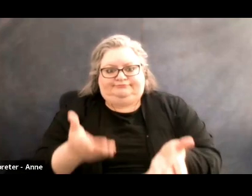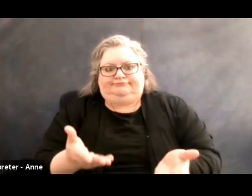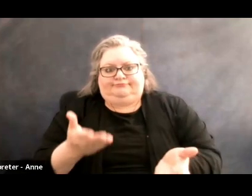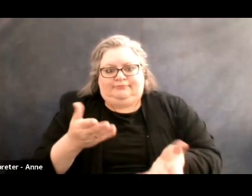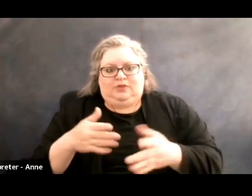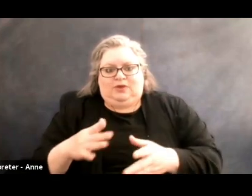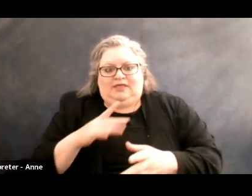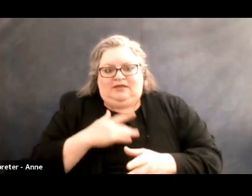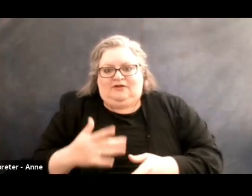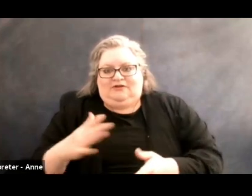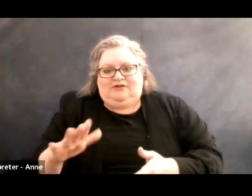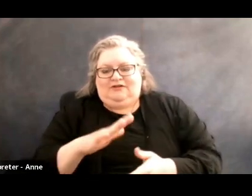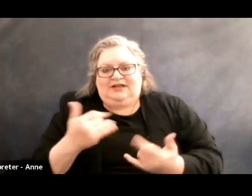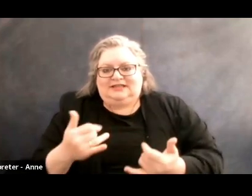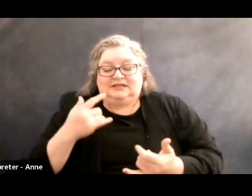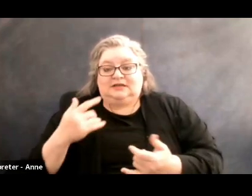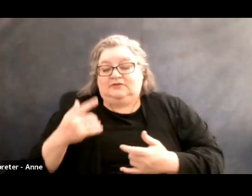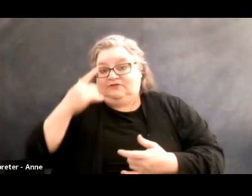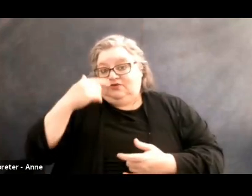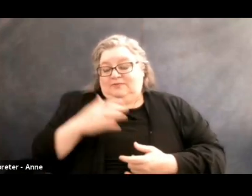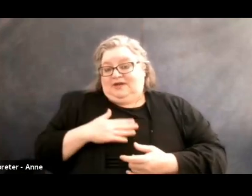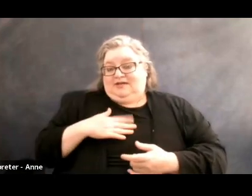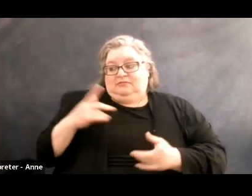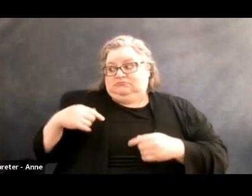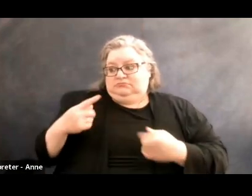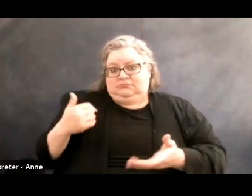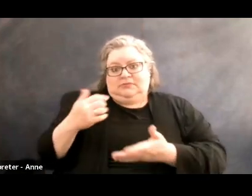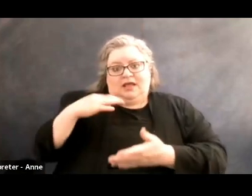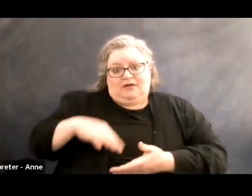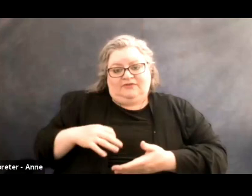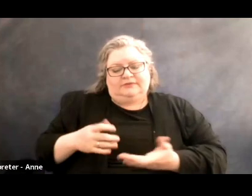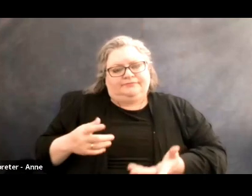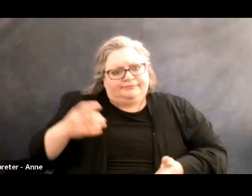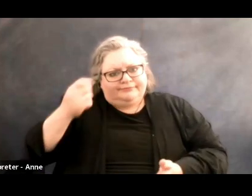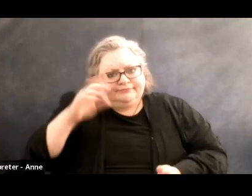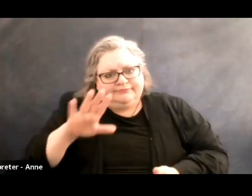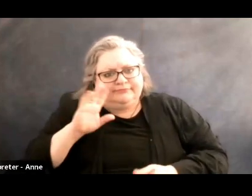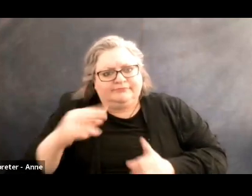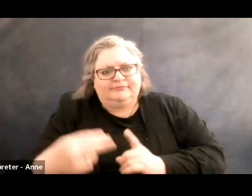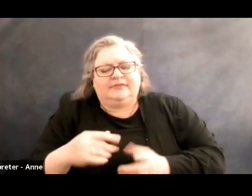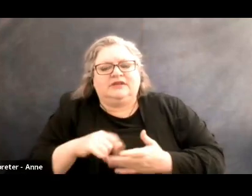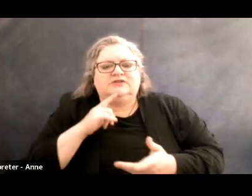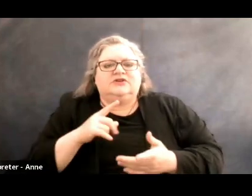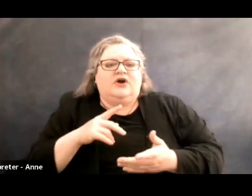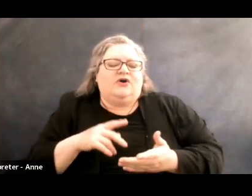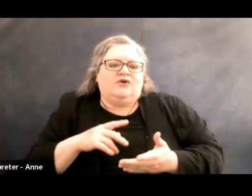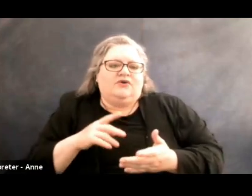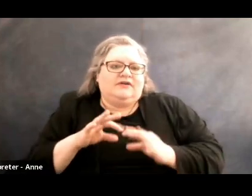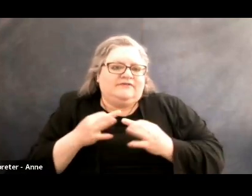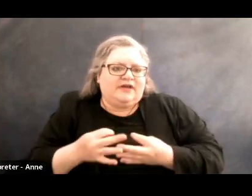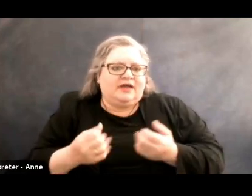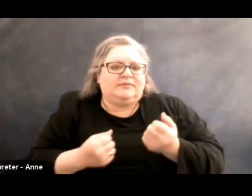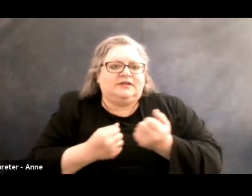family. This is something that's been helpful. And I get it, right? And so family support specialists bring